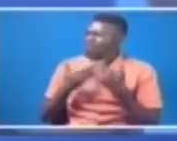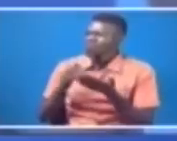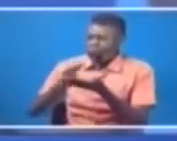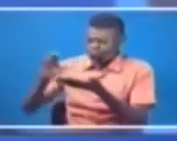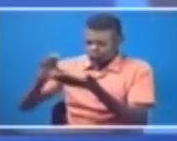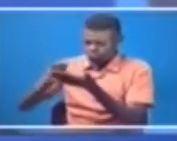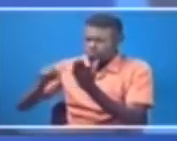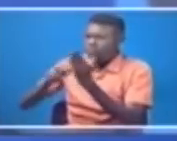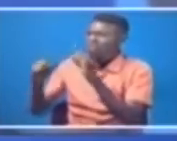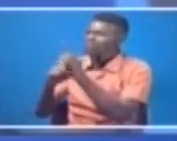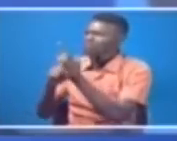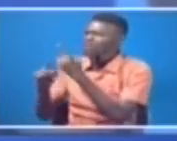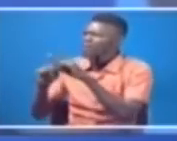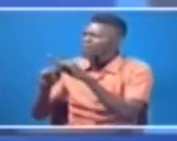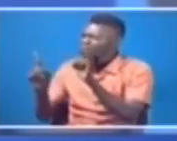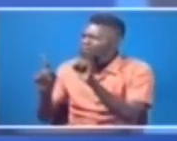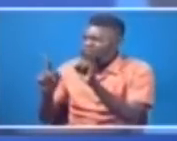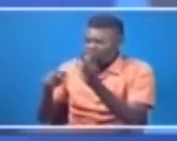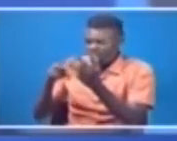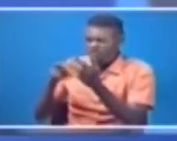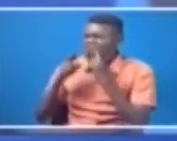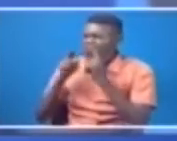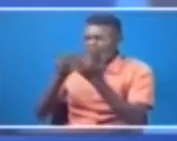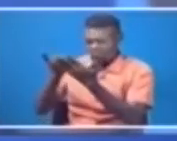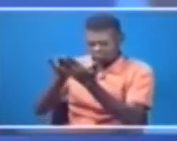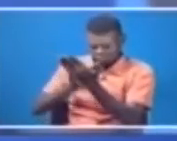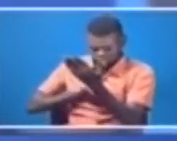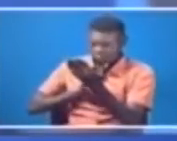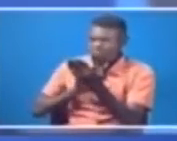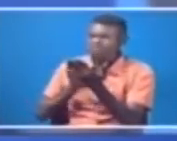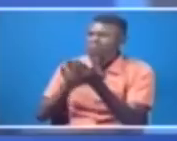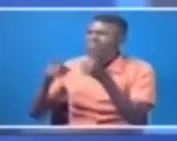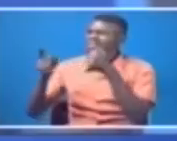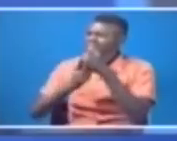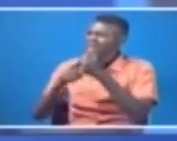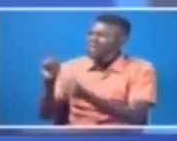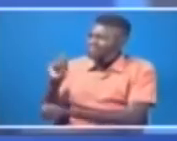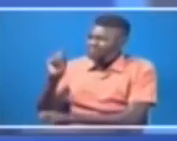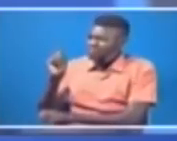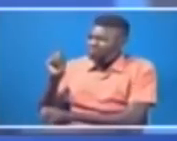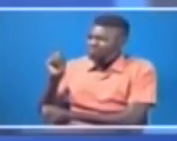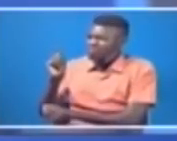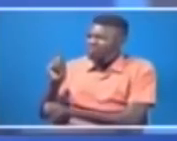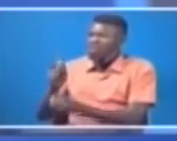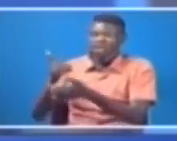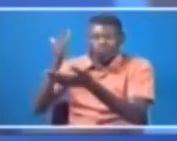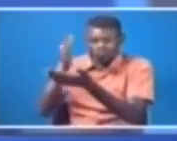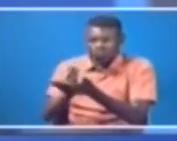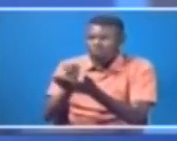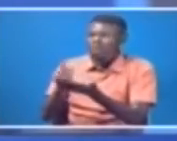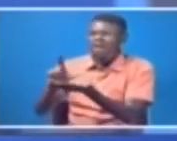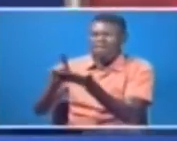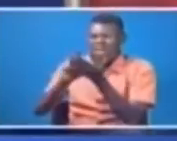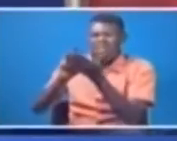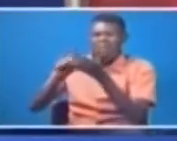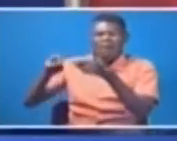projects. But to the second point in that report around a ceiling, $6 trillion, it is fact that debt has